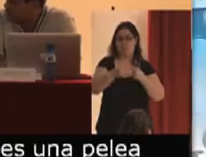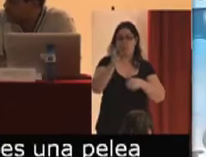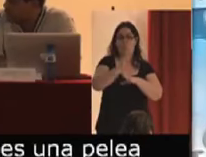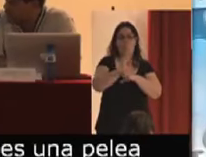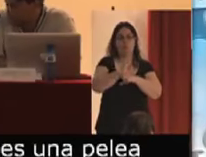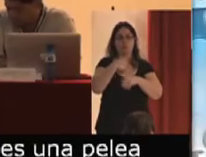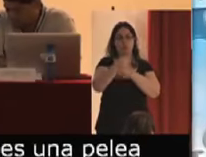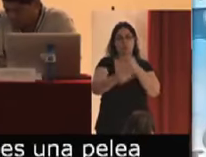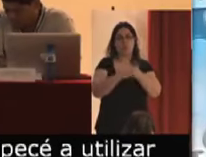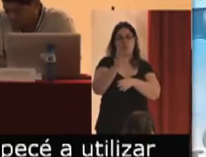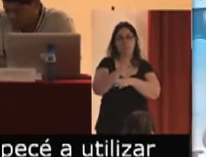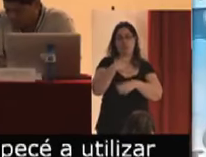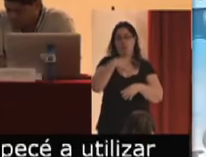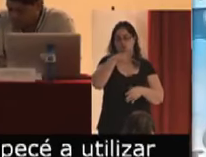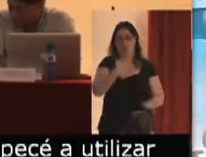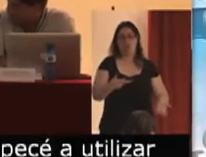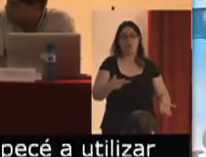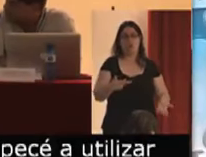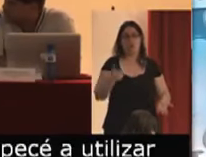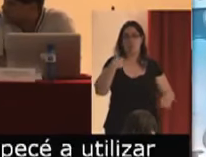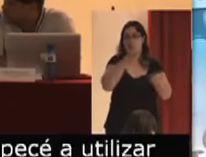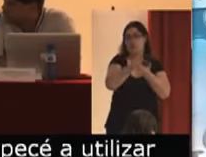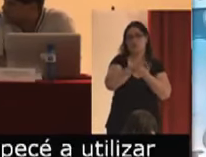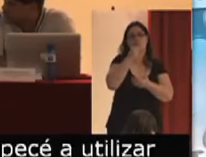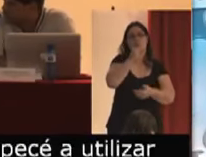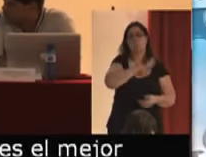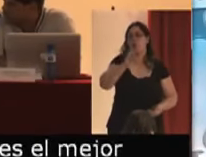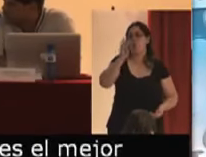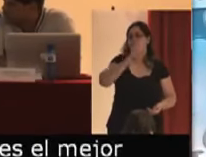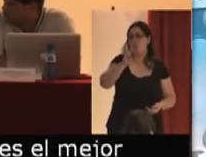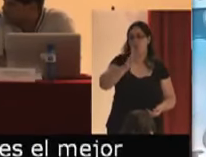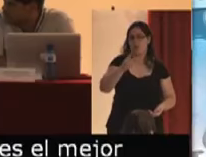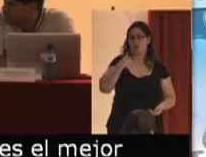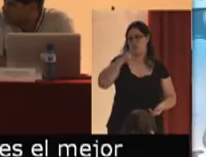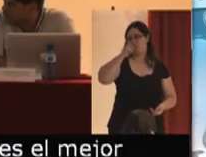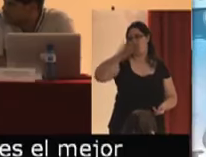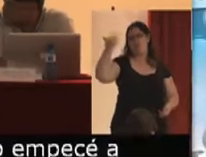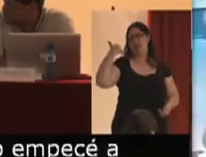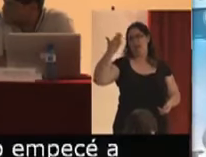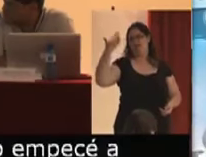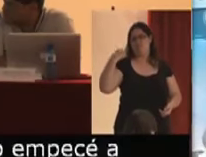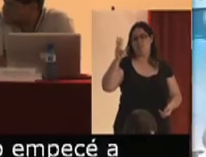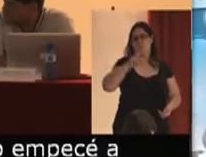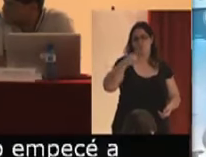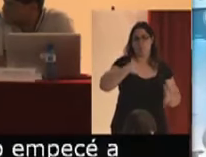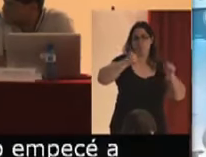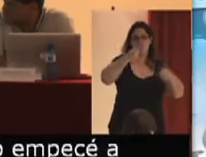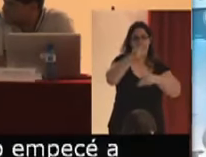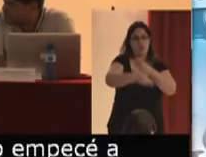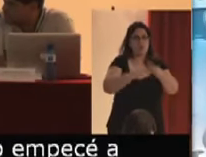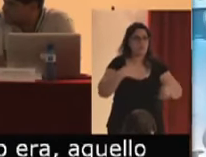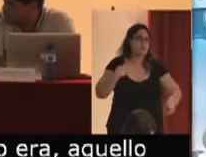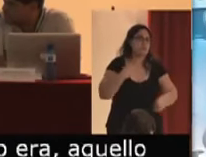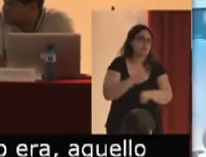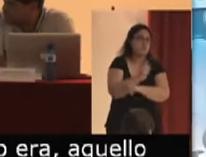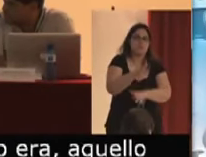this is an old fight of ours, because when I started using Word, and now I recognize that it is the best editor.